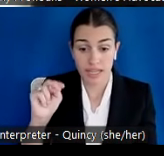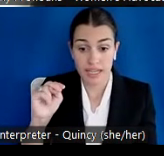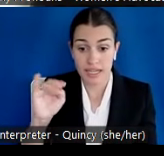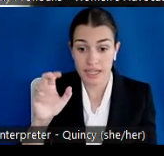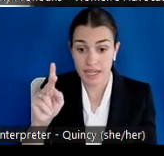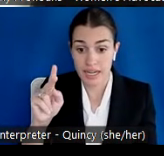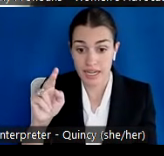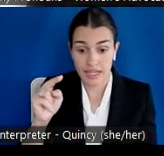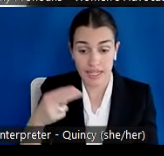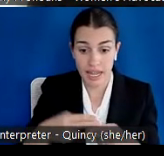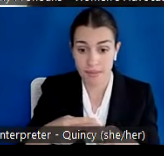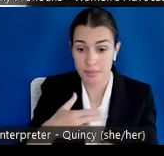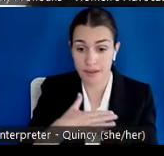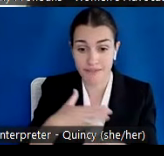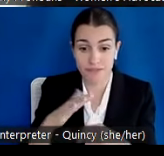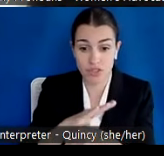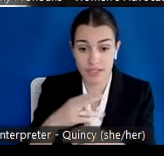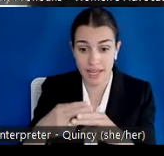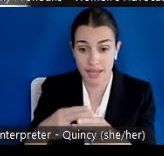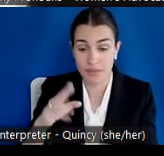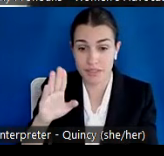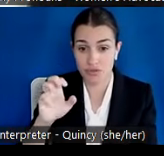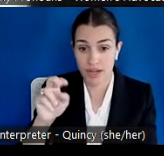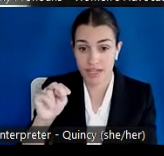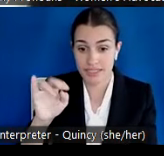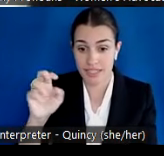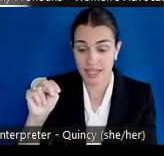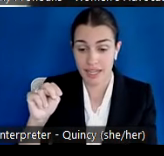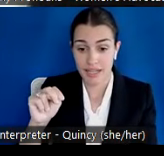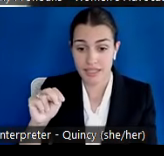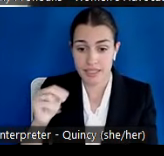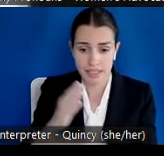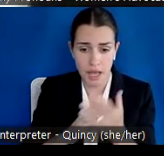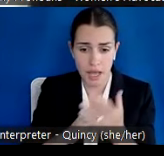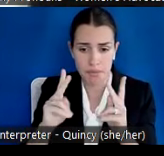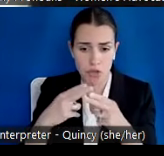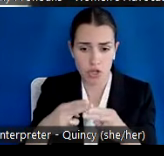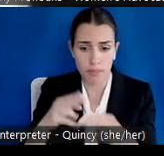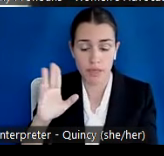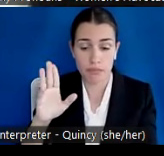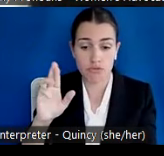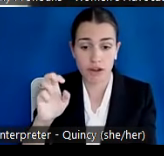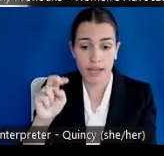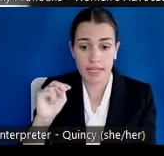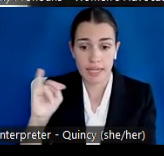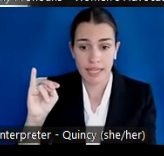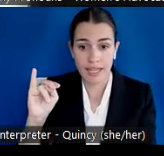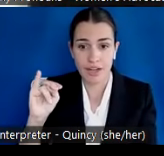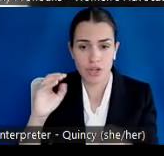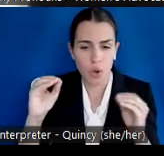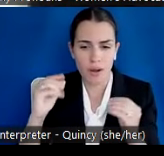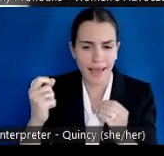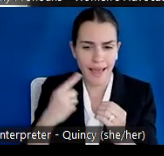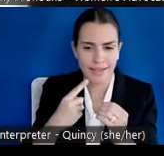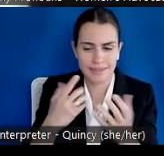is Brennison. Sometimes I'll ask people to call me Brenny, and that's like not exactly what's on my license, but no one really questions that. So it should be the